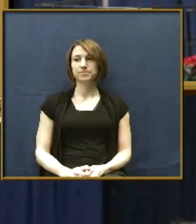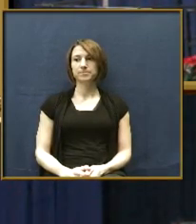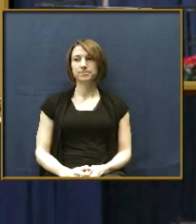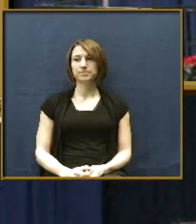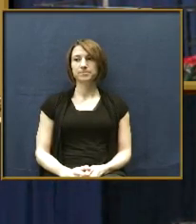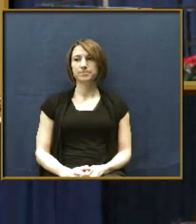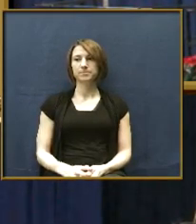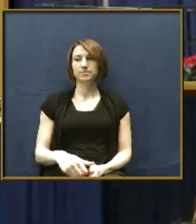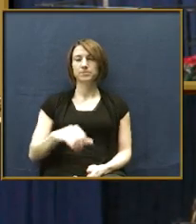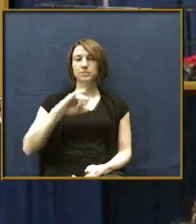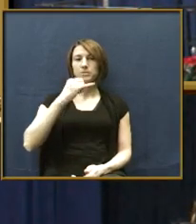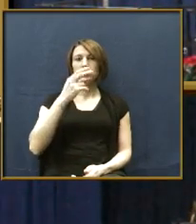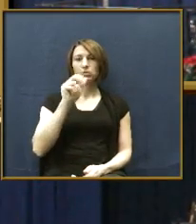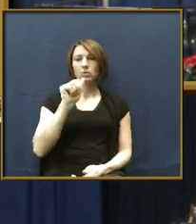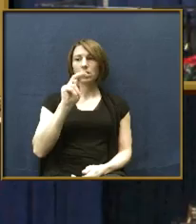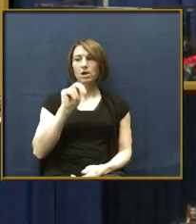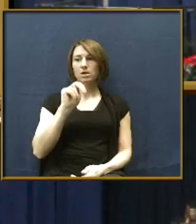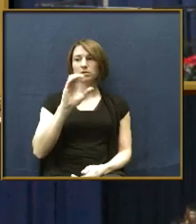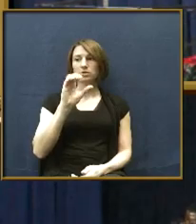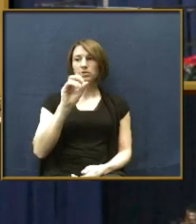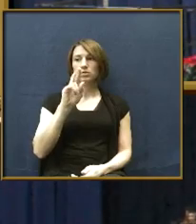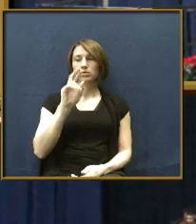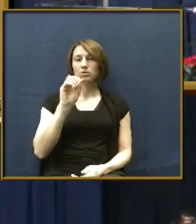Juan Manuel Corona.